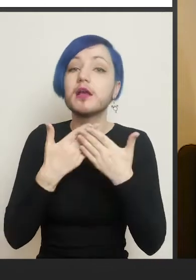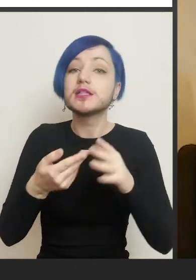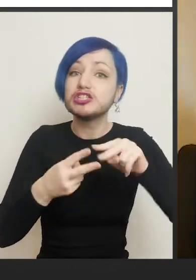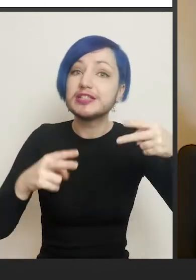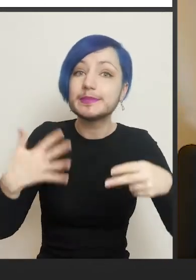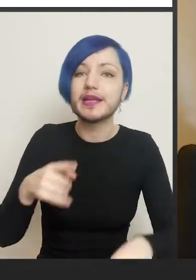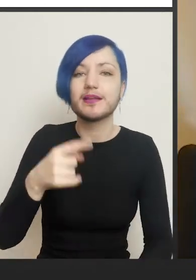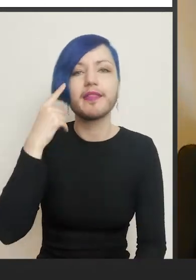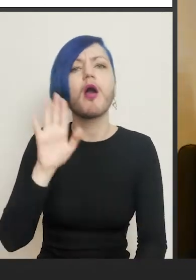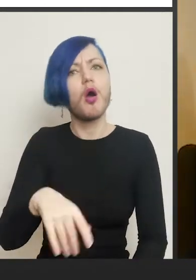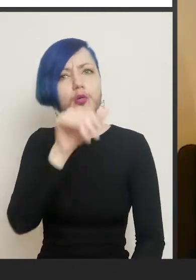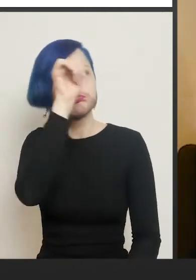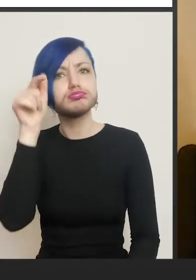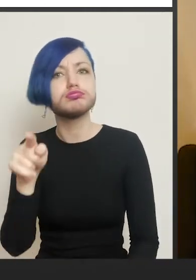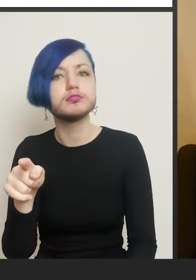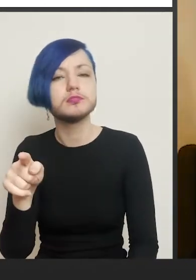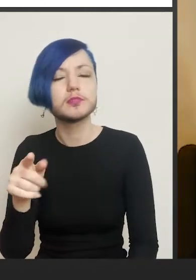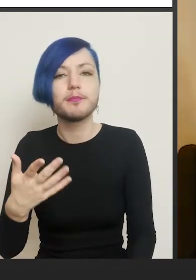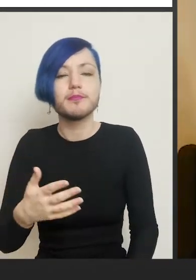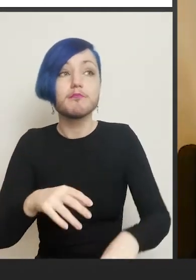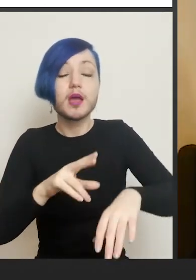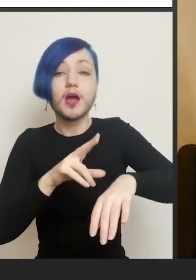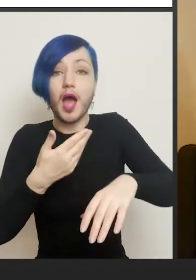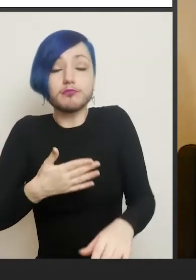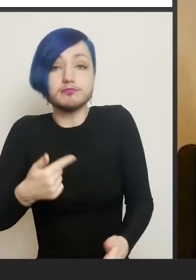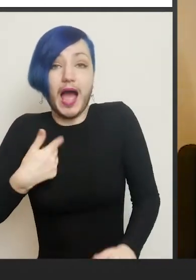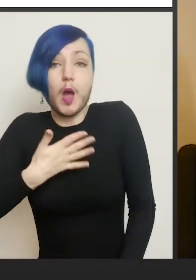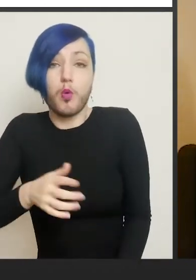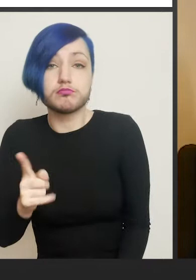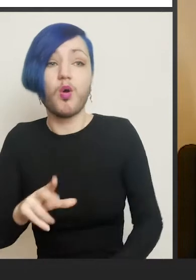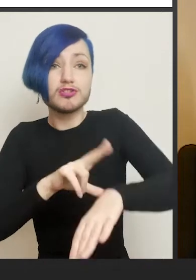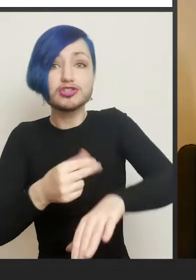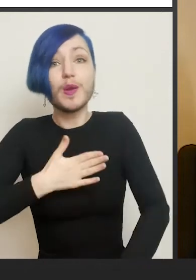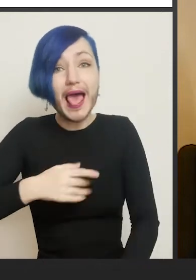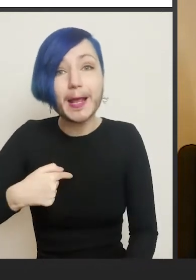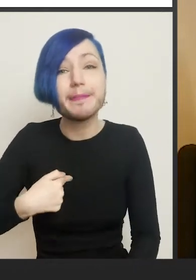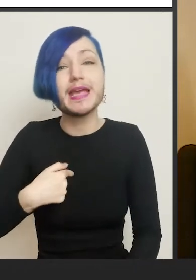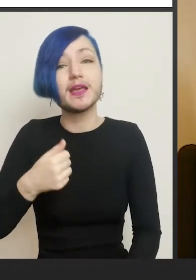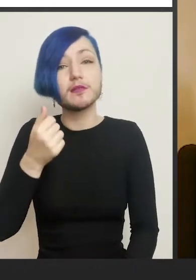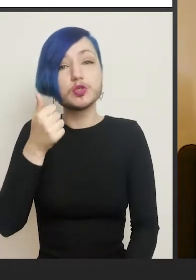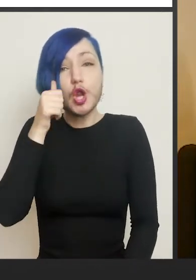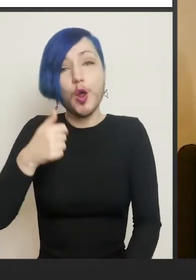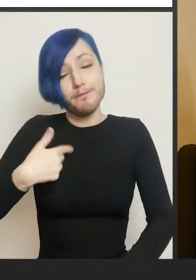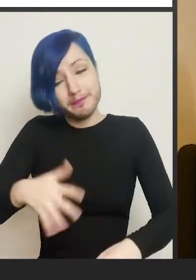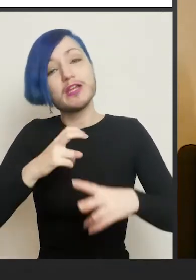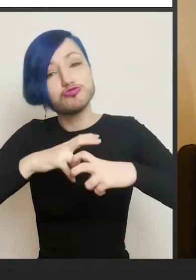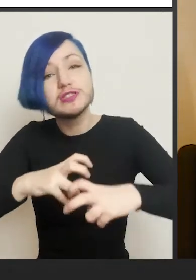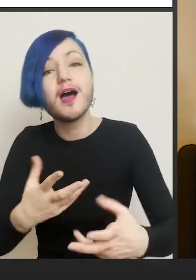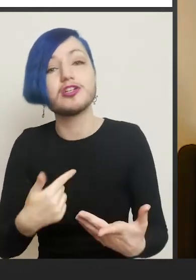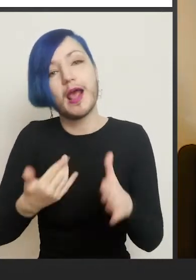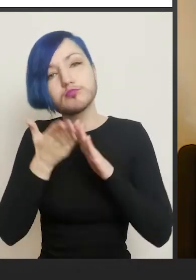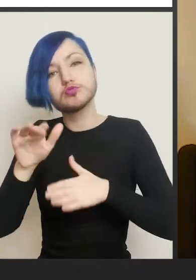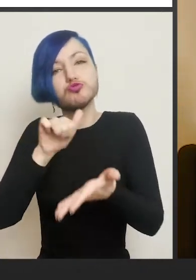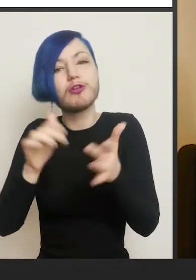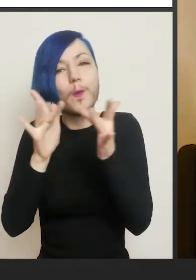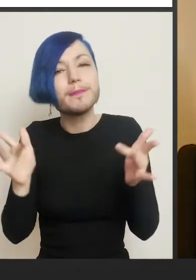person. All right, okay. I want the doctor to like me and to understand me and to know that I've done my research and to know that I go to the right